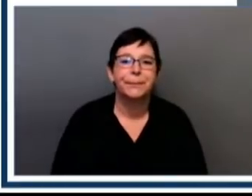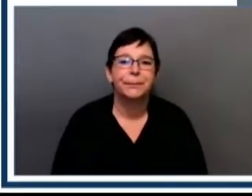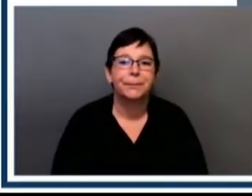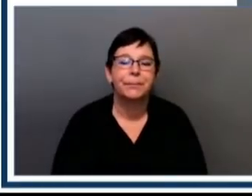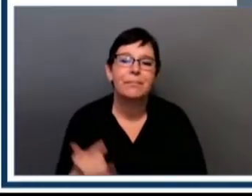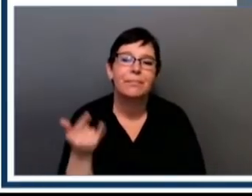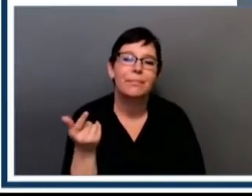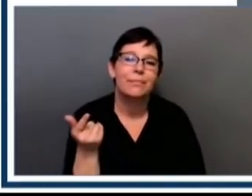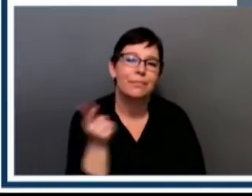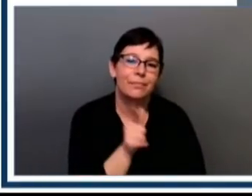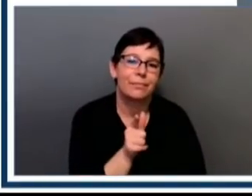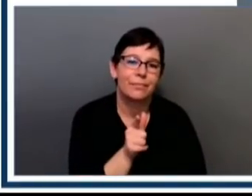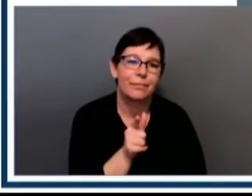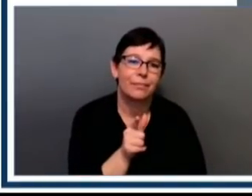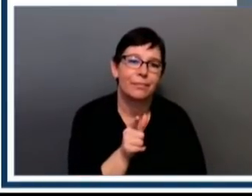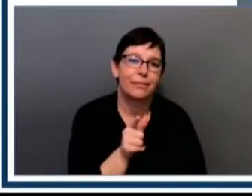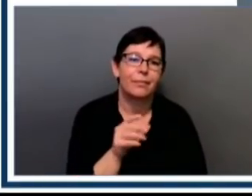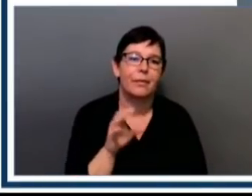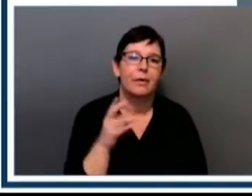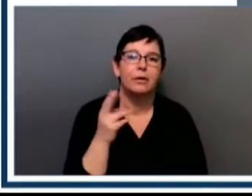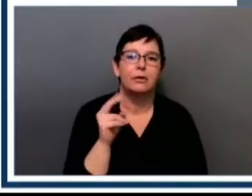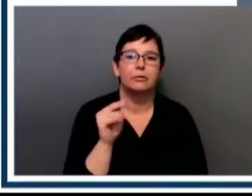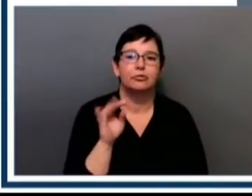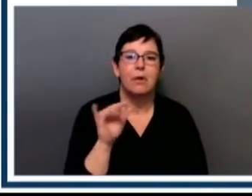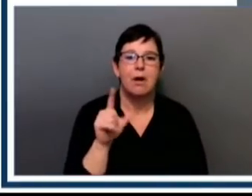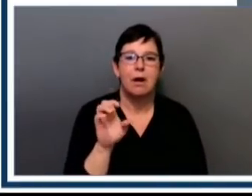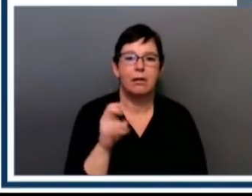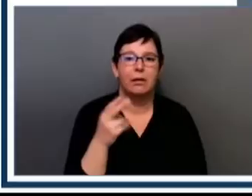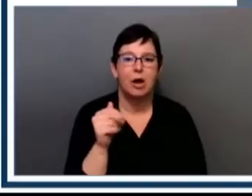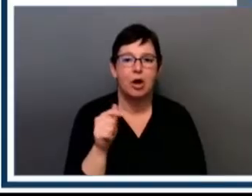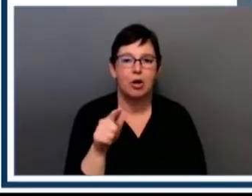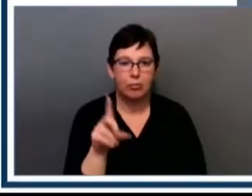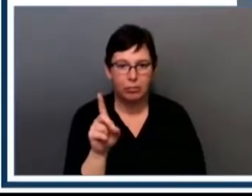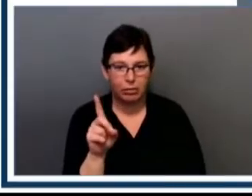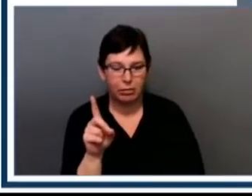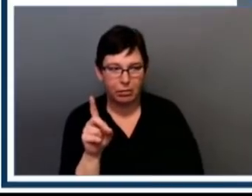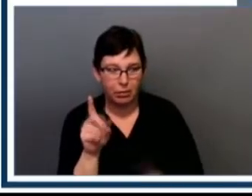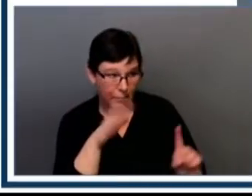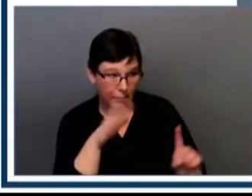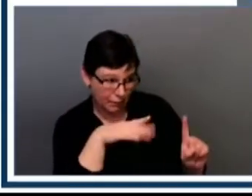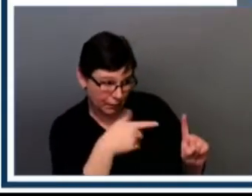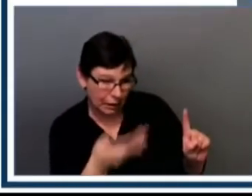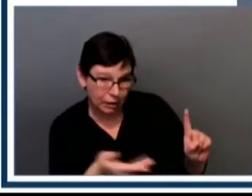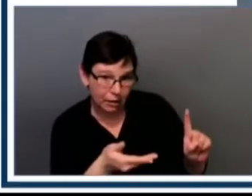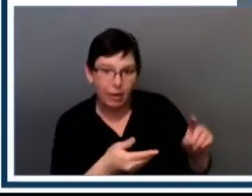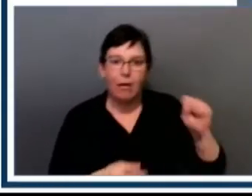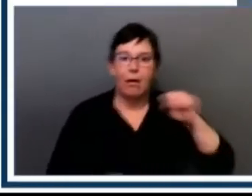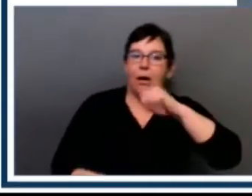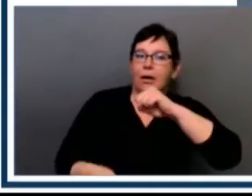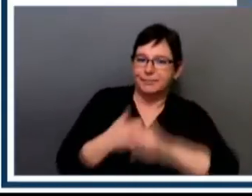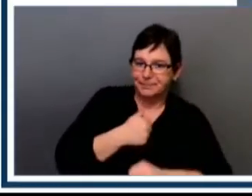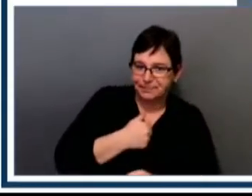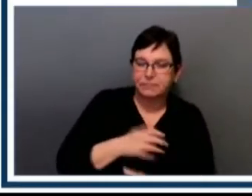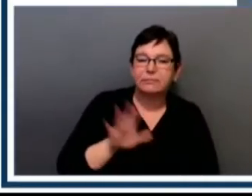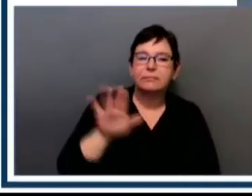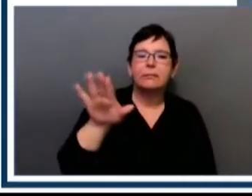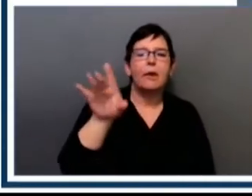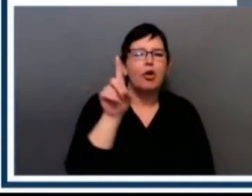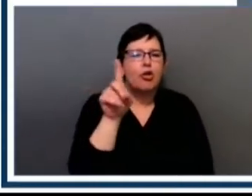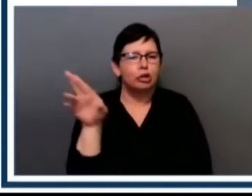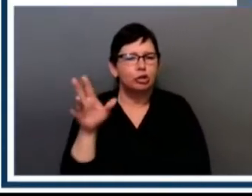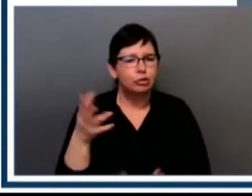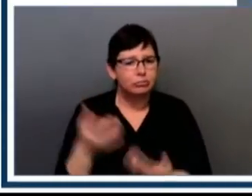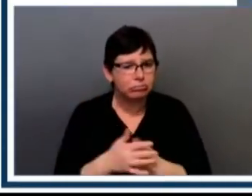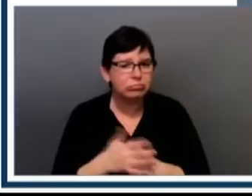Yes, sorry about that. Dr. Strang, is there any chance that restrictions, either fully or partially, could come back into effect if there's